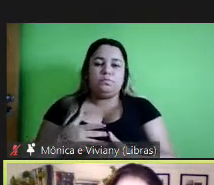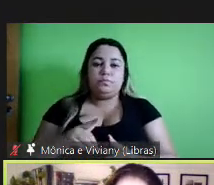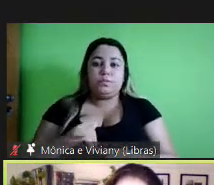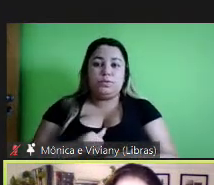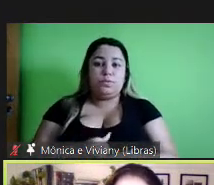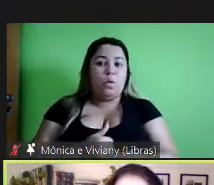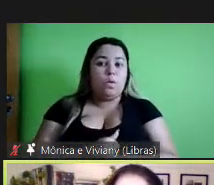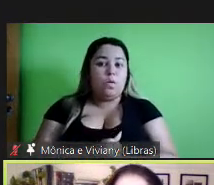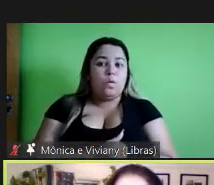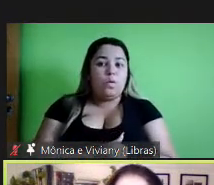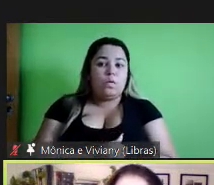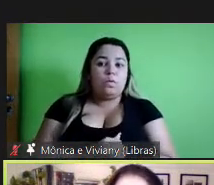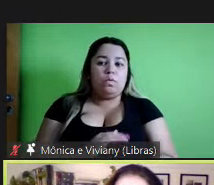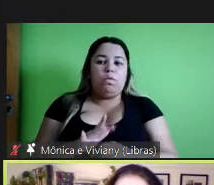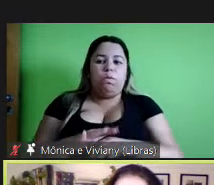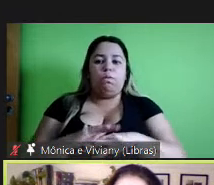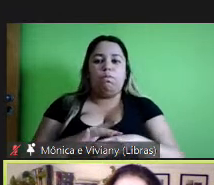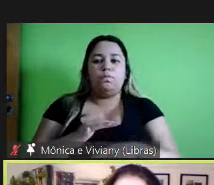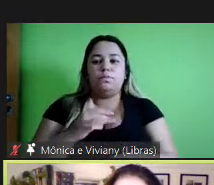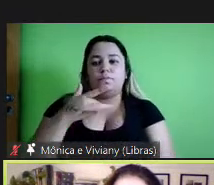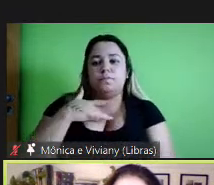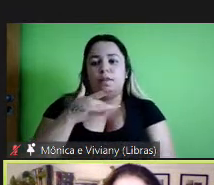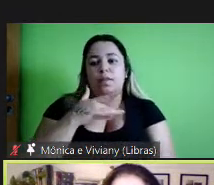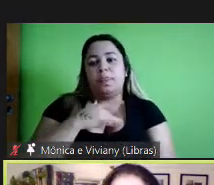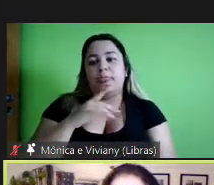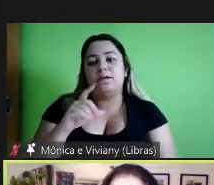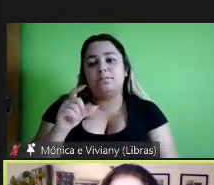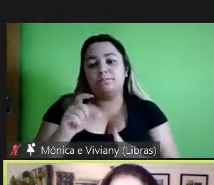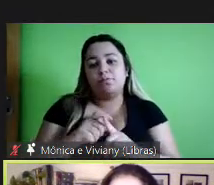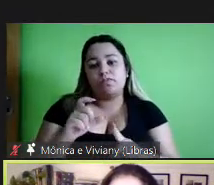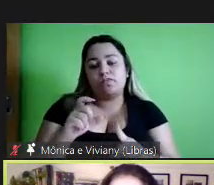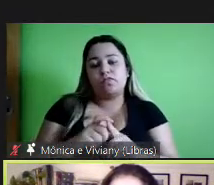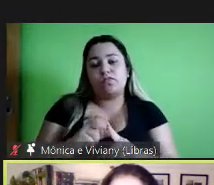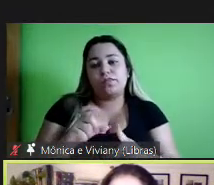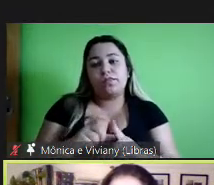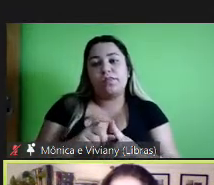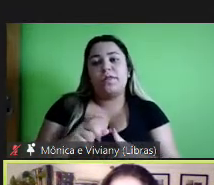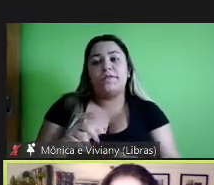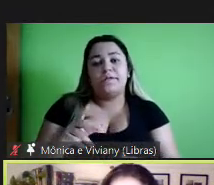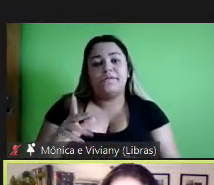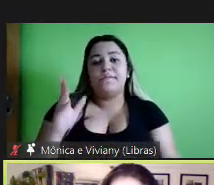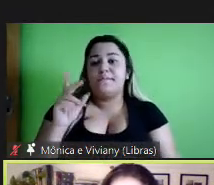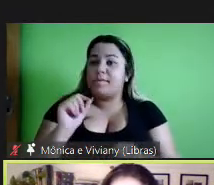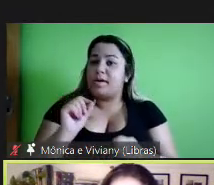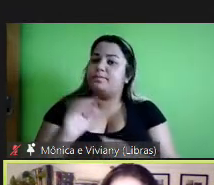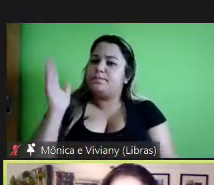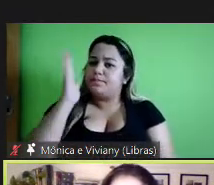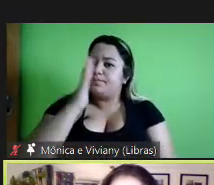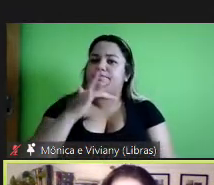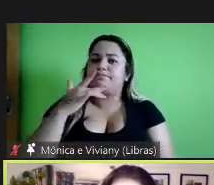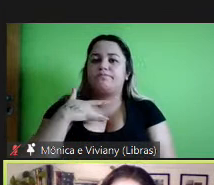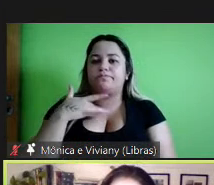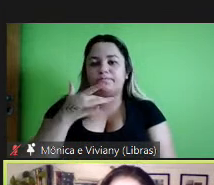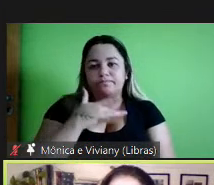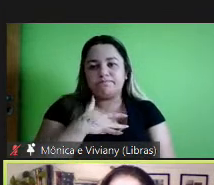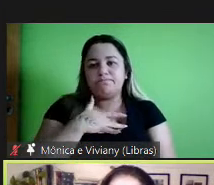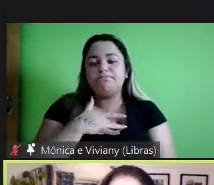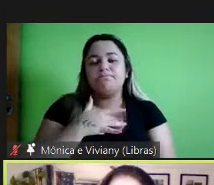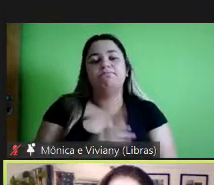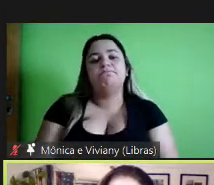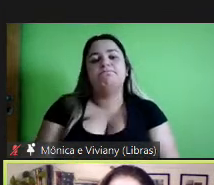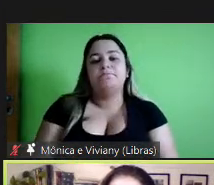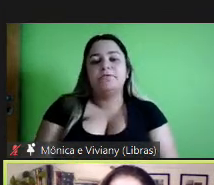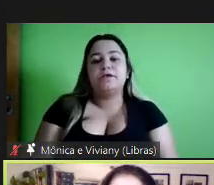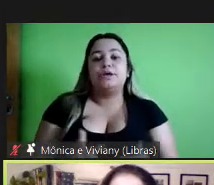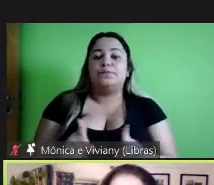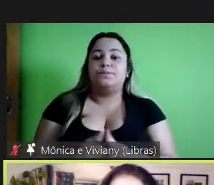word impair. This means that if a person's body fat is not affecting their health, they do not have obesity. And to be very clear, this